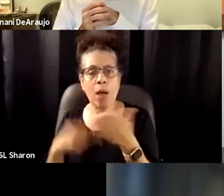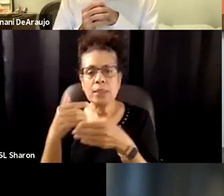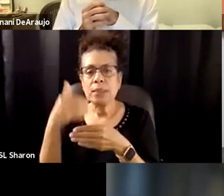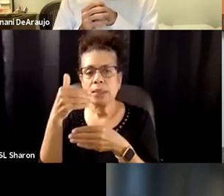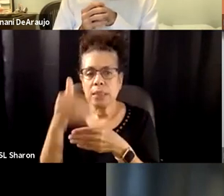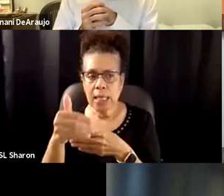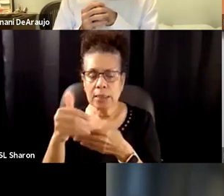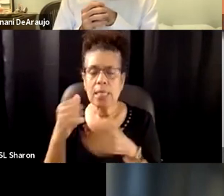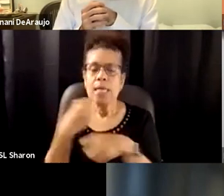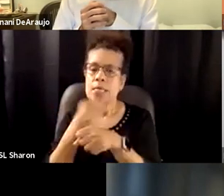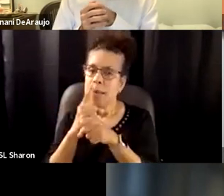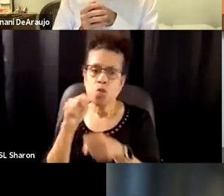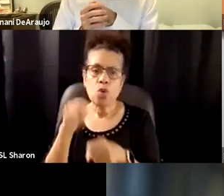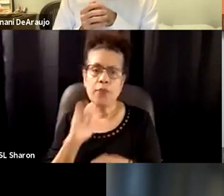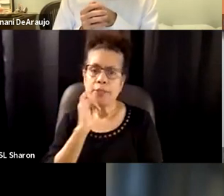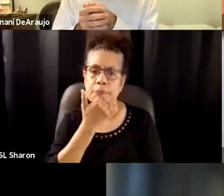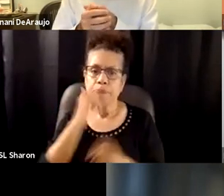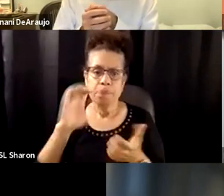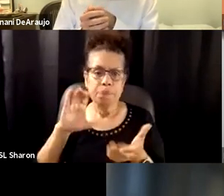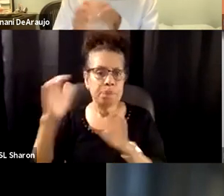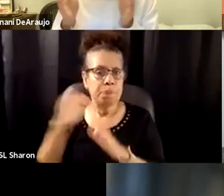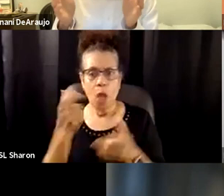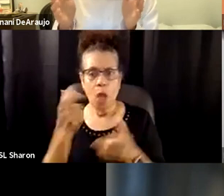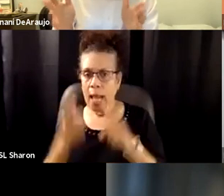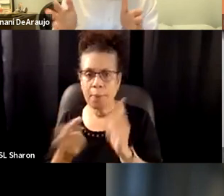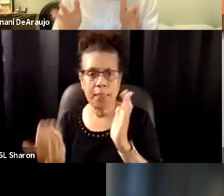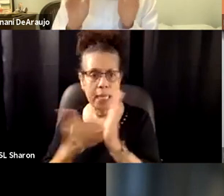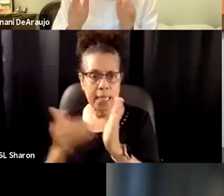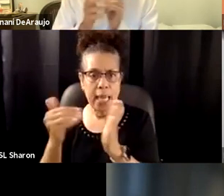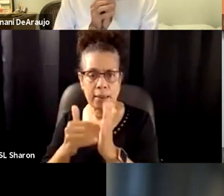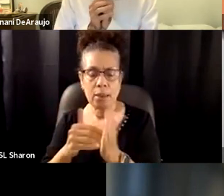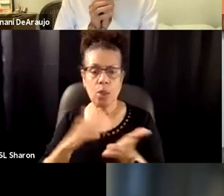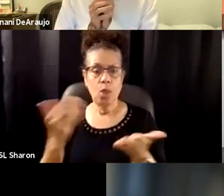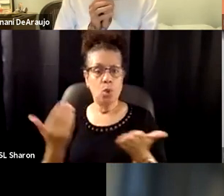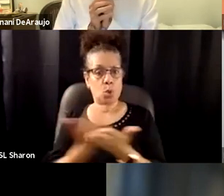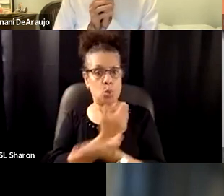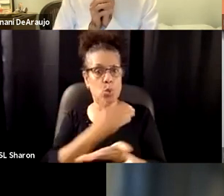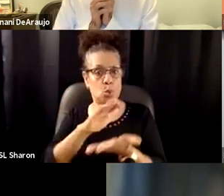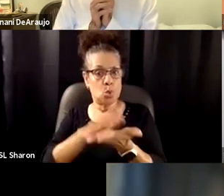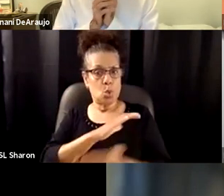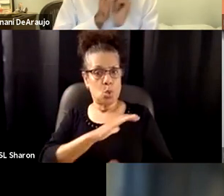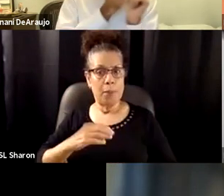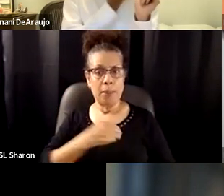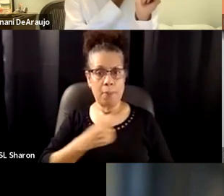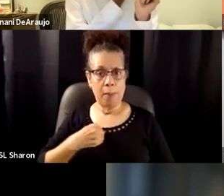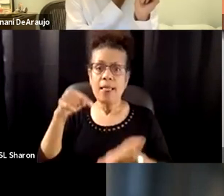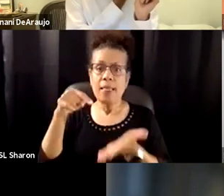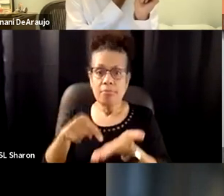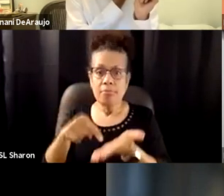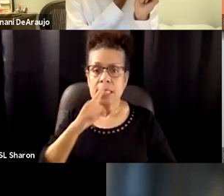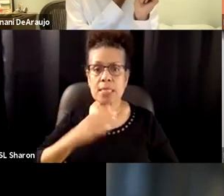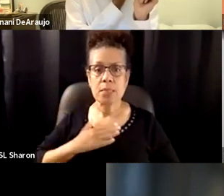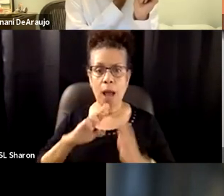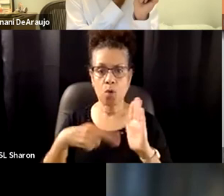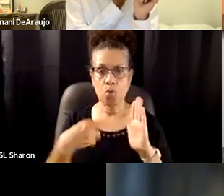and make sure that this doesn't happen again and to accept that you know me a school committee member i want to play my role for that and i hope i know that my